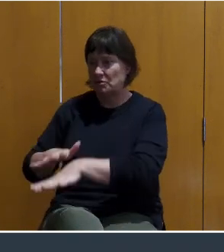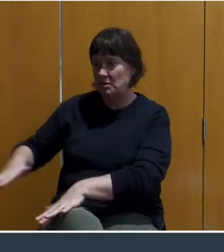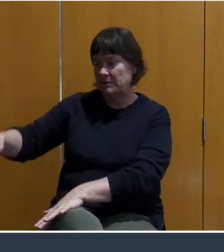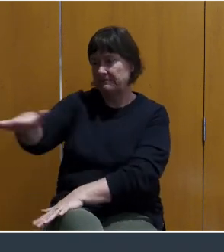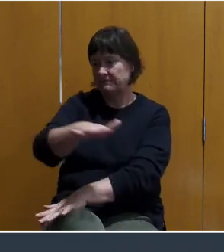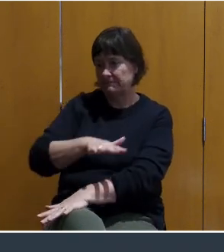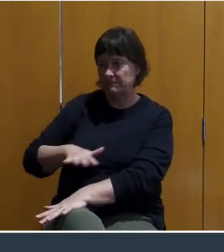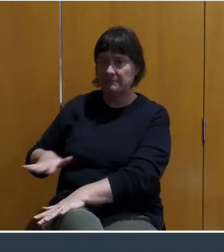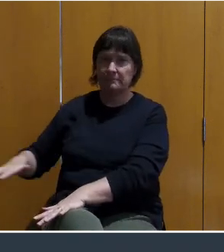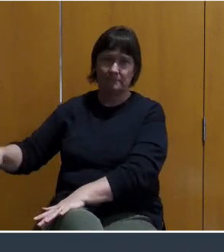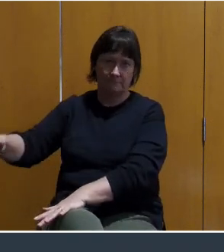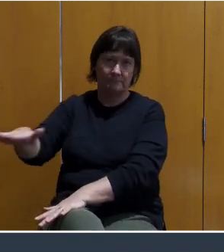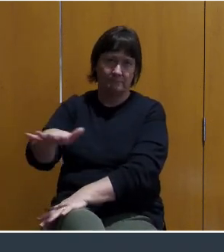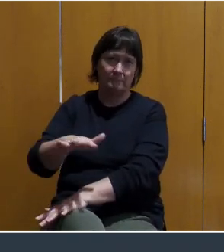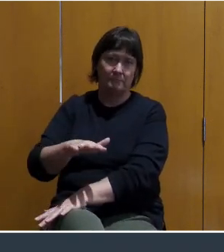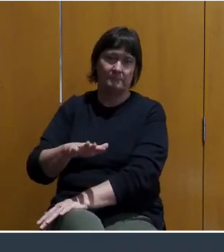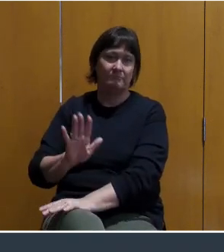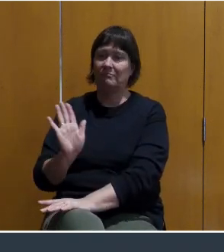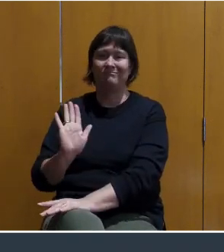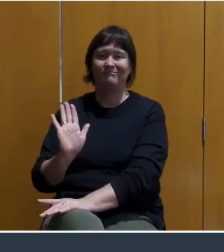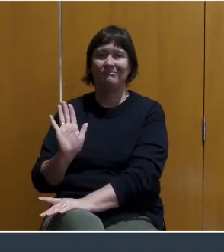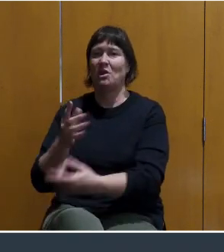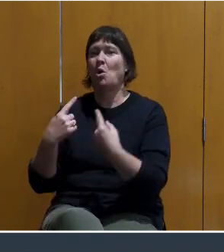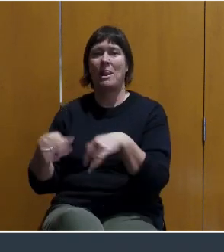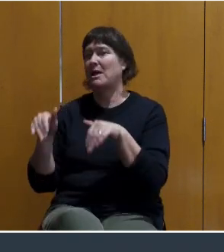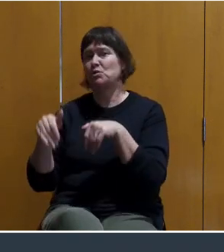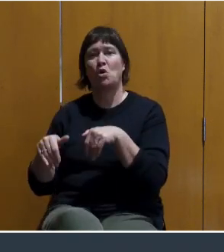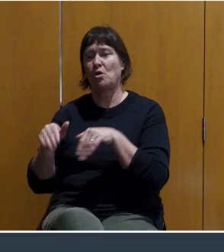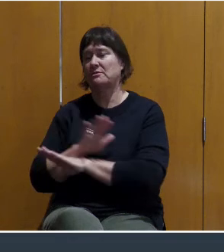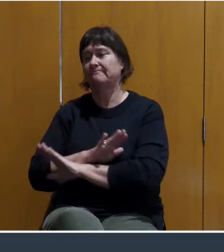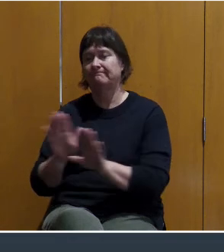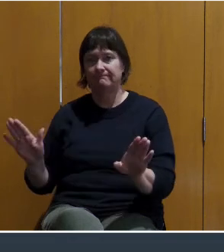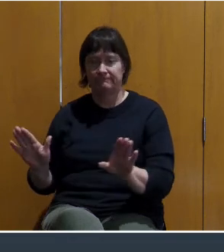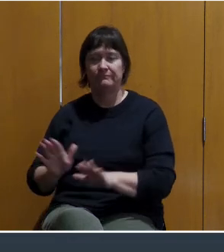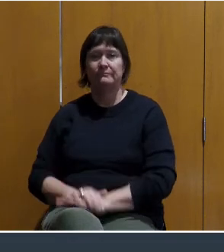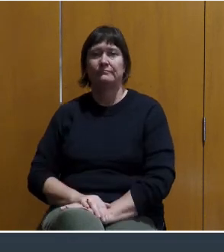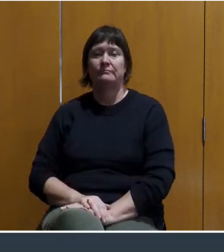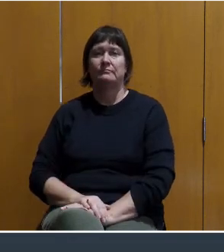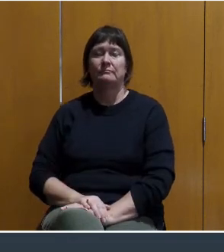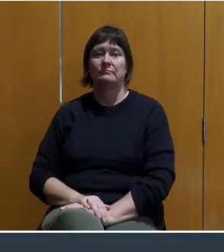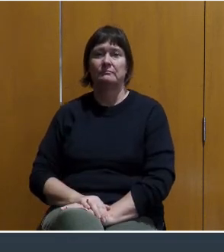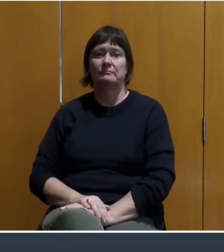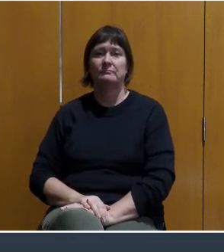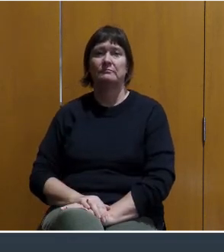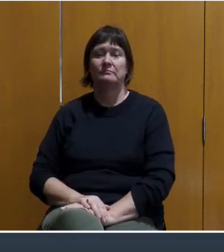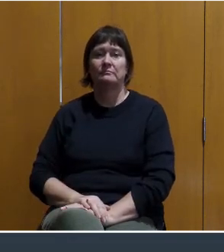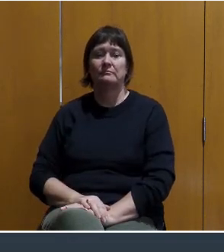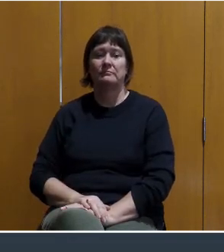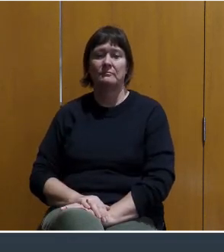refuge, the West Shore Wildlife Refuge, and that area of the estuary where the birds are endangered.